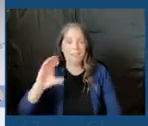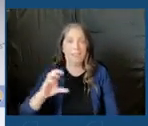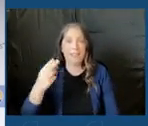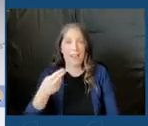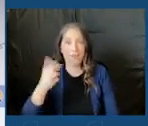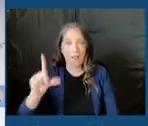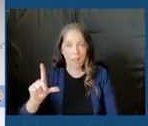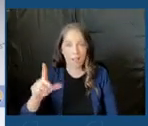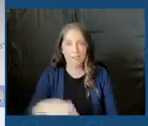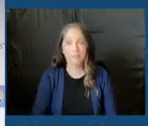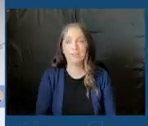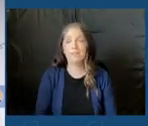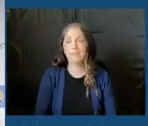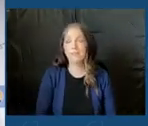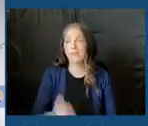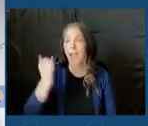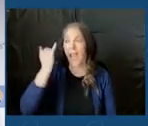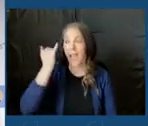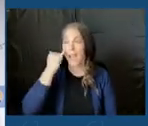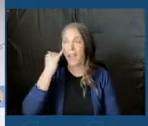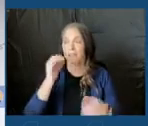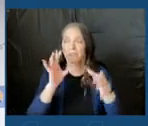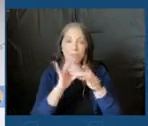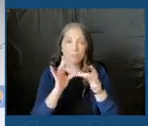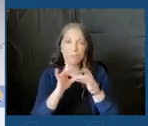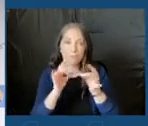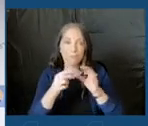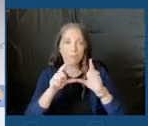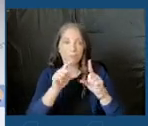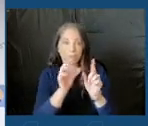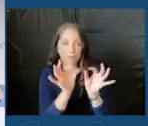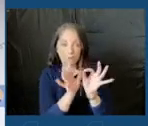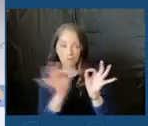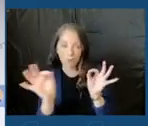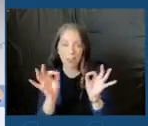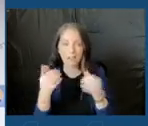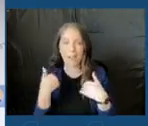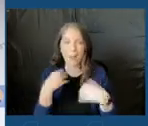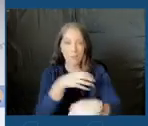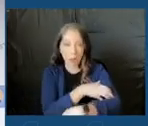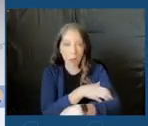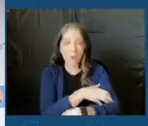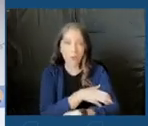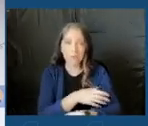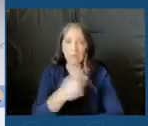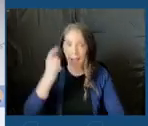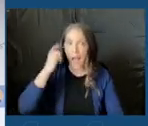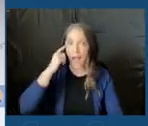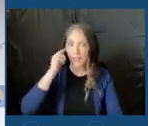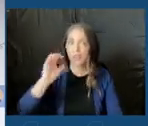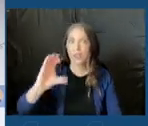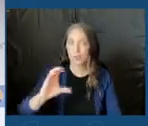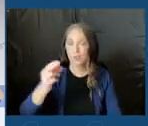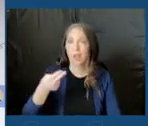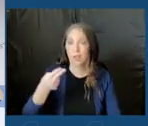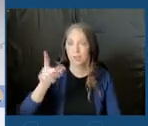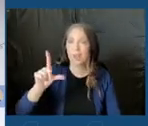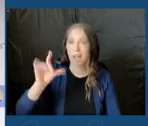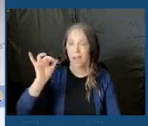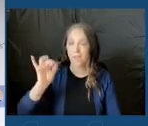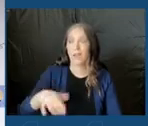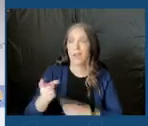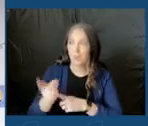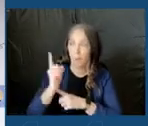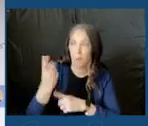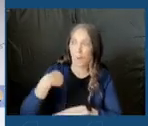a slogan, if ever there was power in a monocle, I have to believe that Choose Healthy Life is a moment that we are all going to remember.